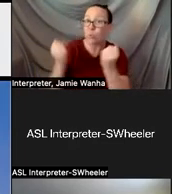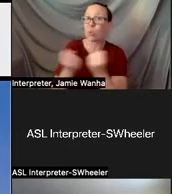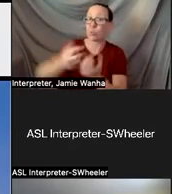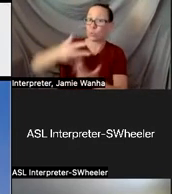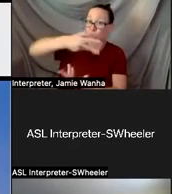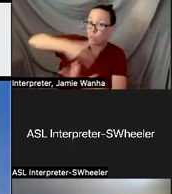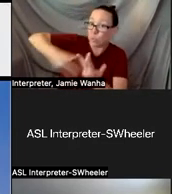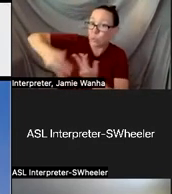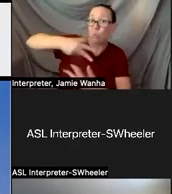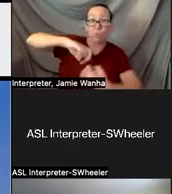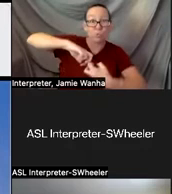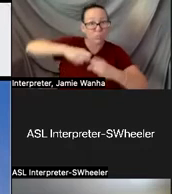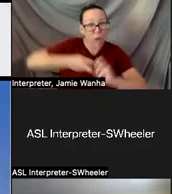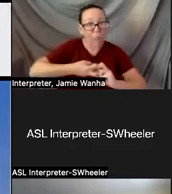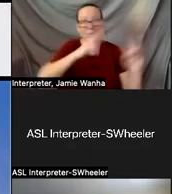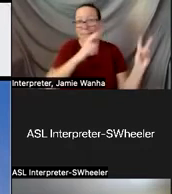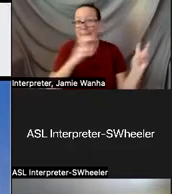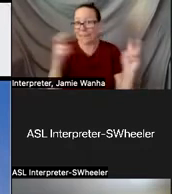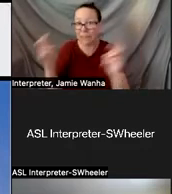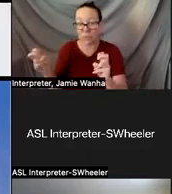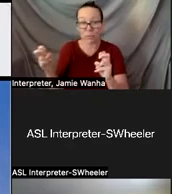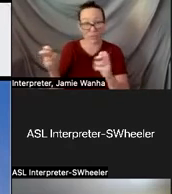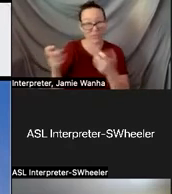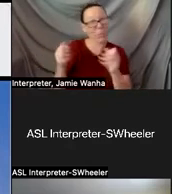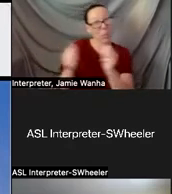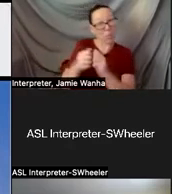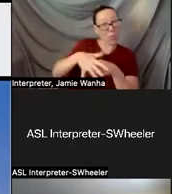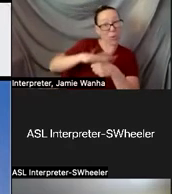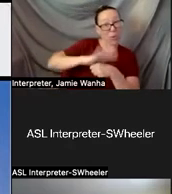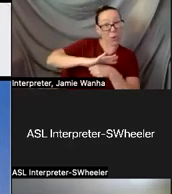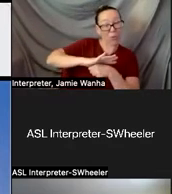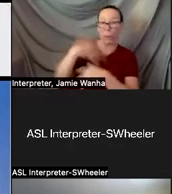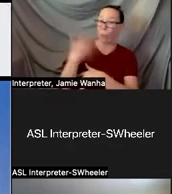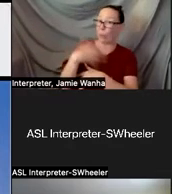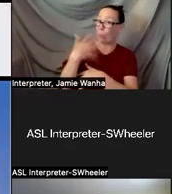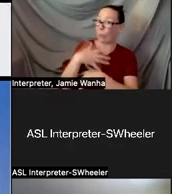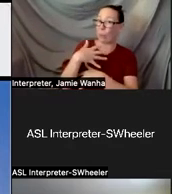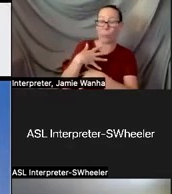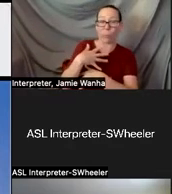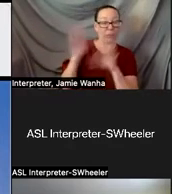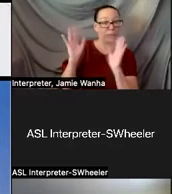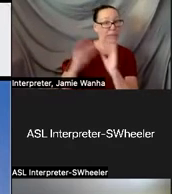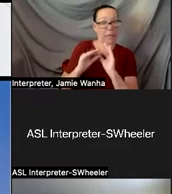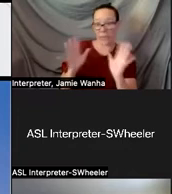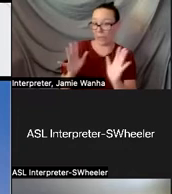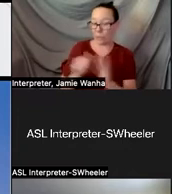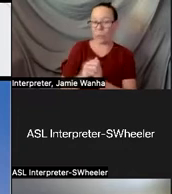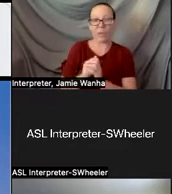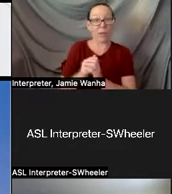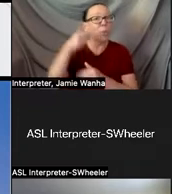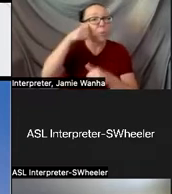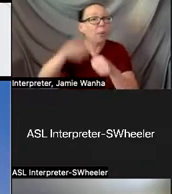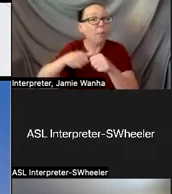with the pandemic, this was very evident. We have to remember that the current pandemic is a natural hazard also,